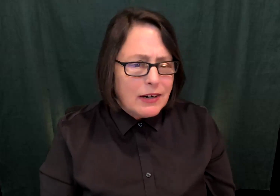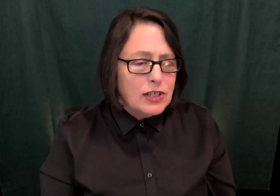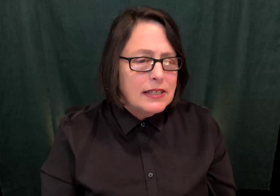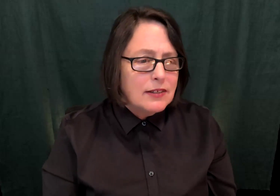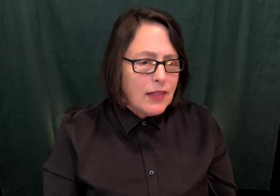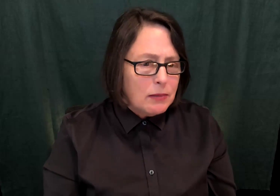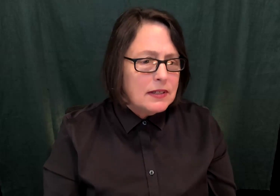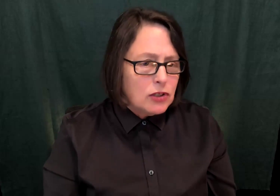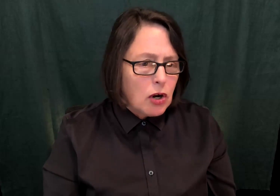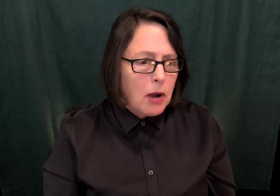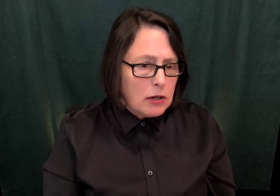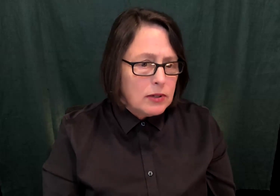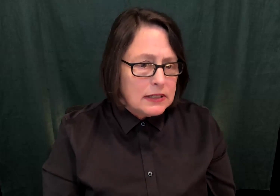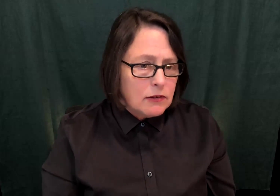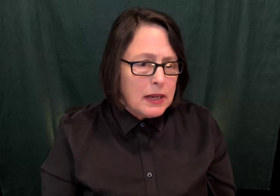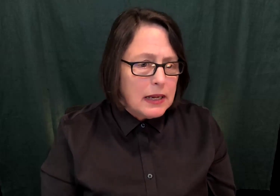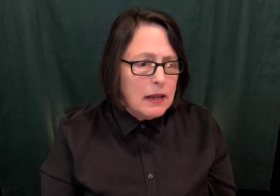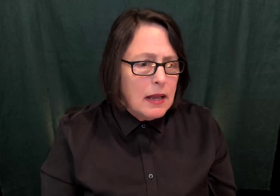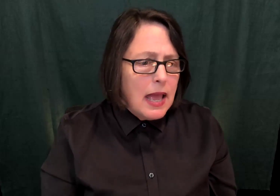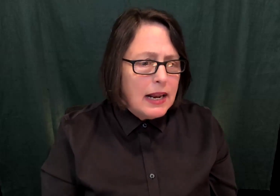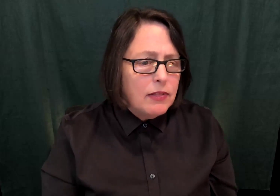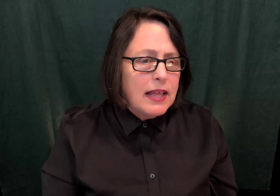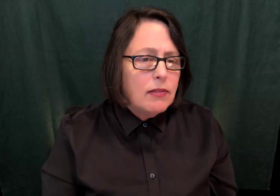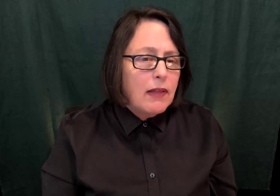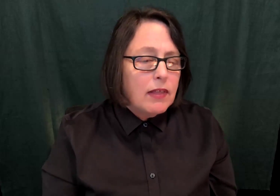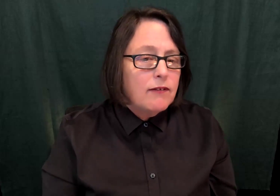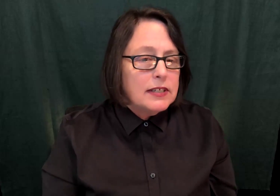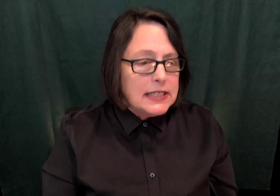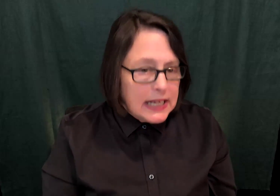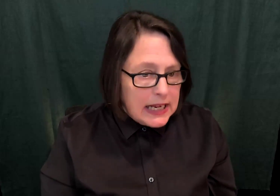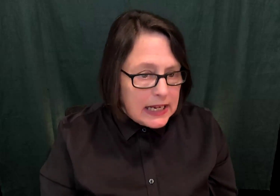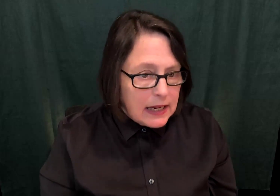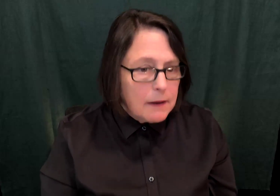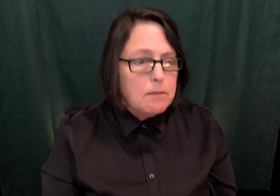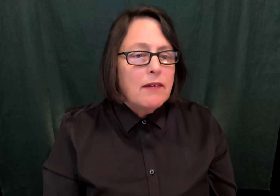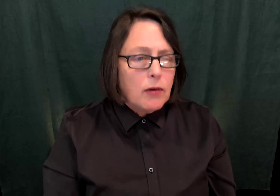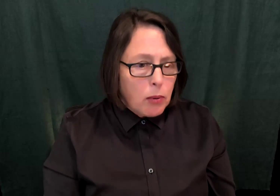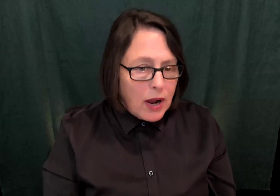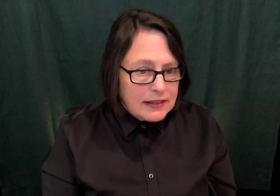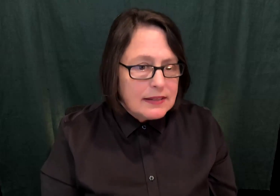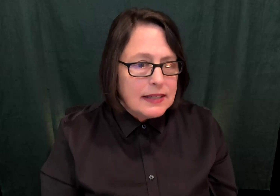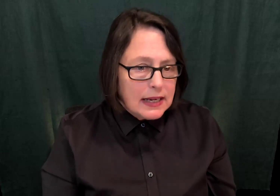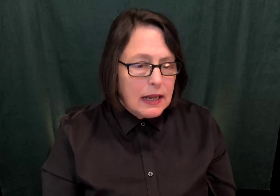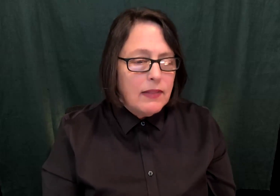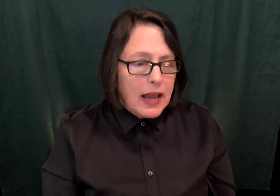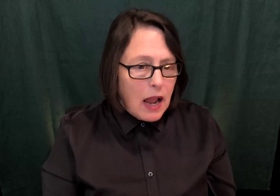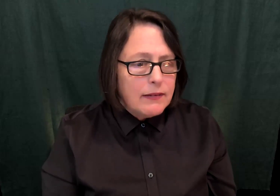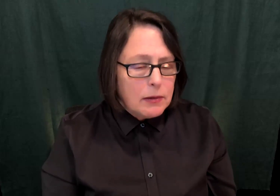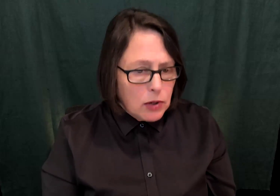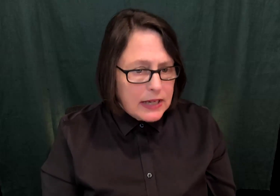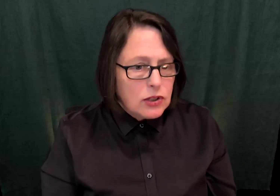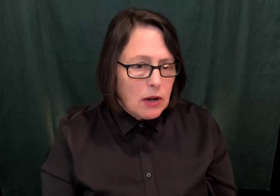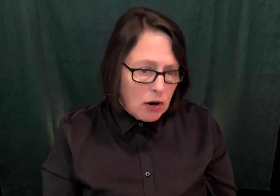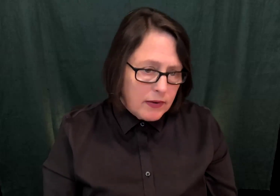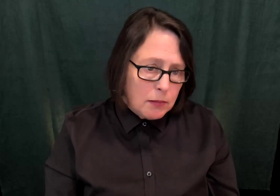had more energy. And so that was this sharp contrast for me. And I think that the fatigue from processing in that kind